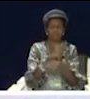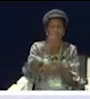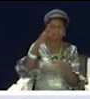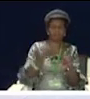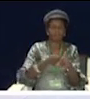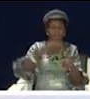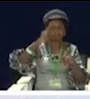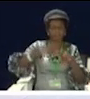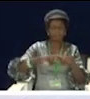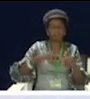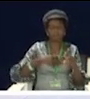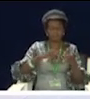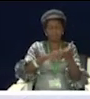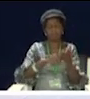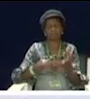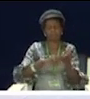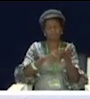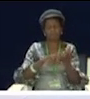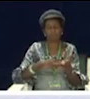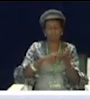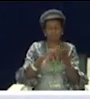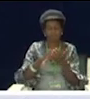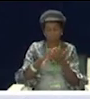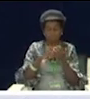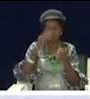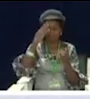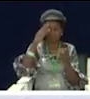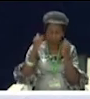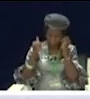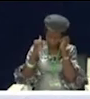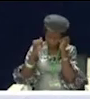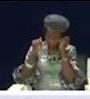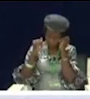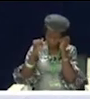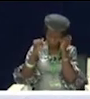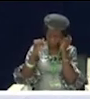and dances. Why?